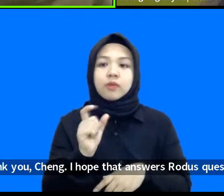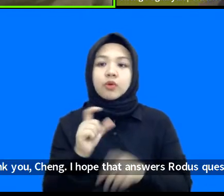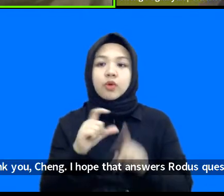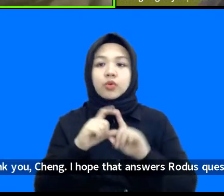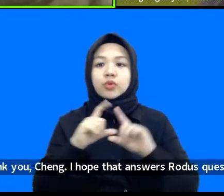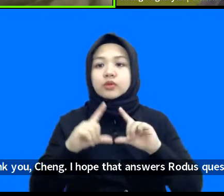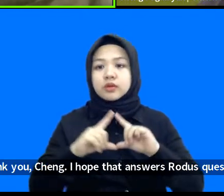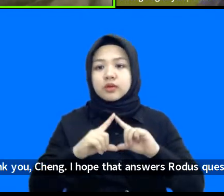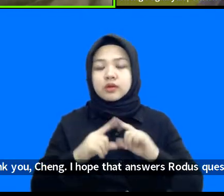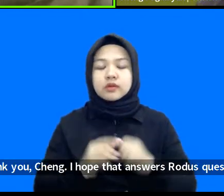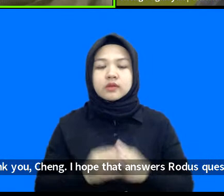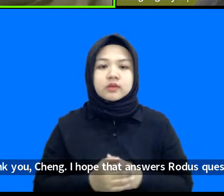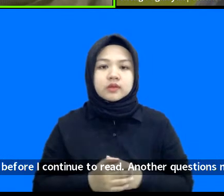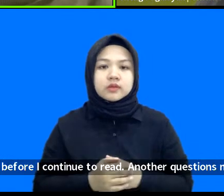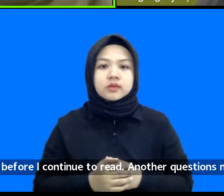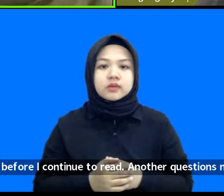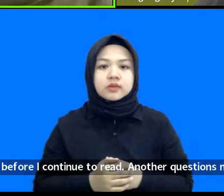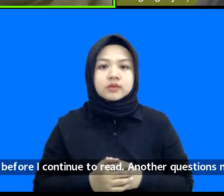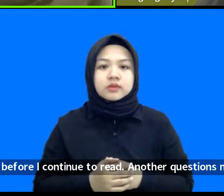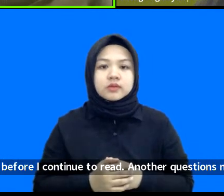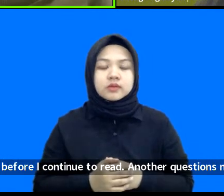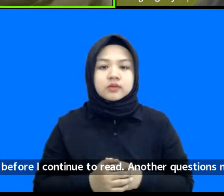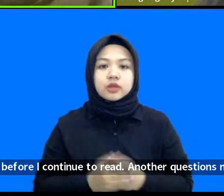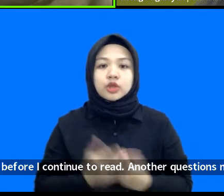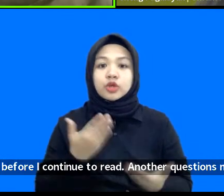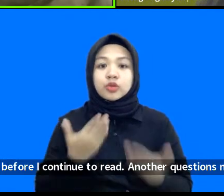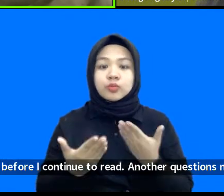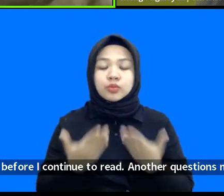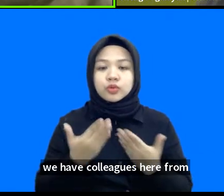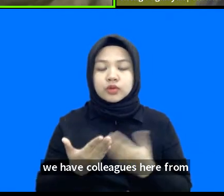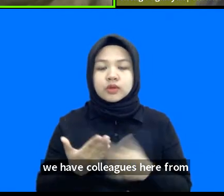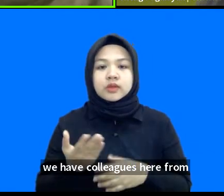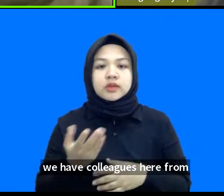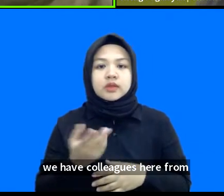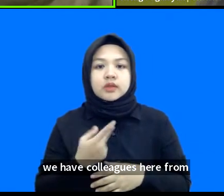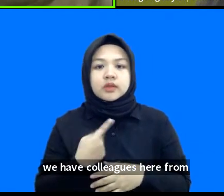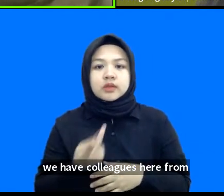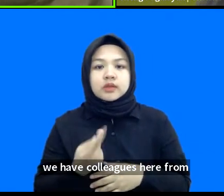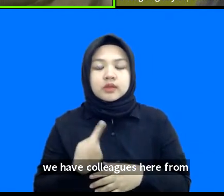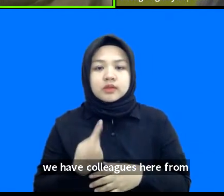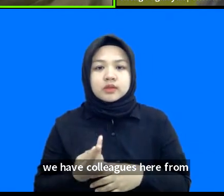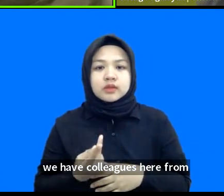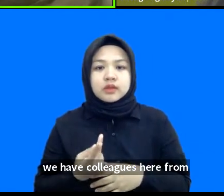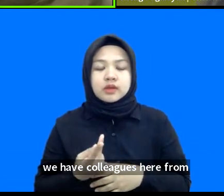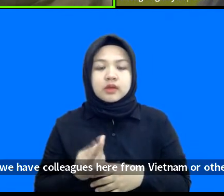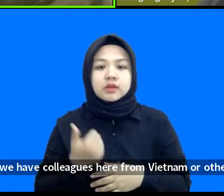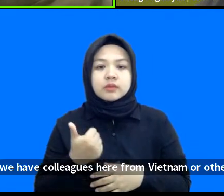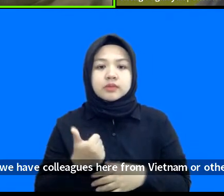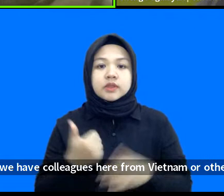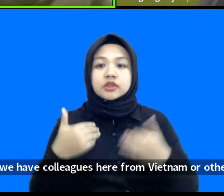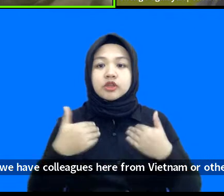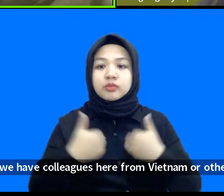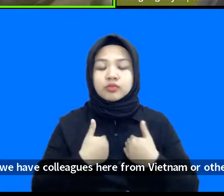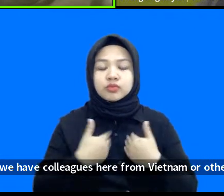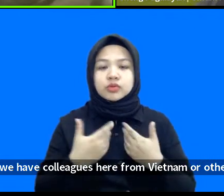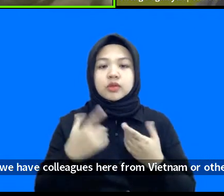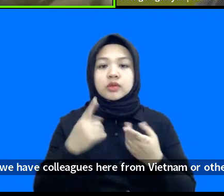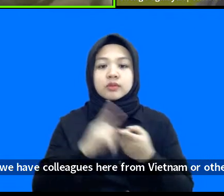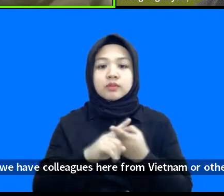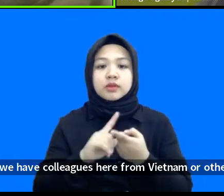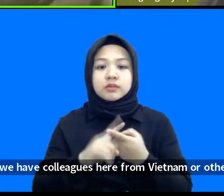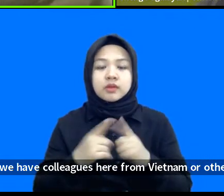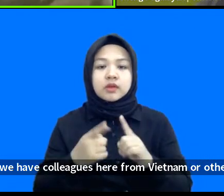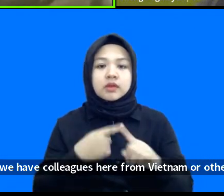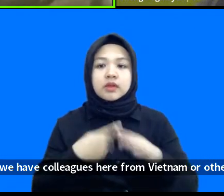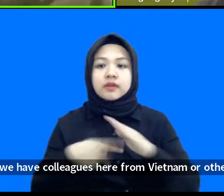another questions, maybe we have colleagues here from Vietnam or other colleagues from Philippines. We have Bantai Kita, and maybe